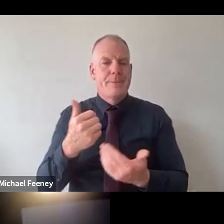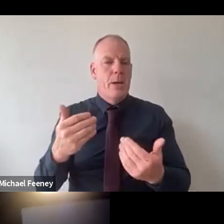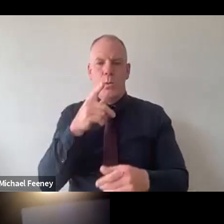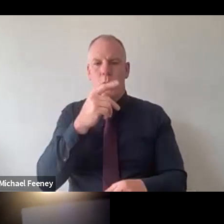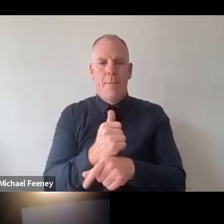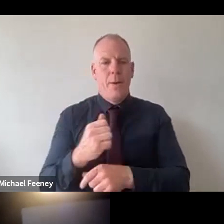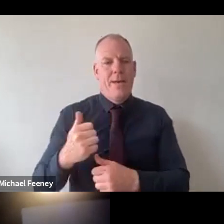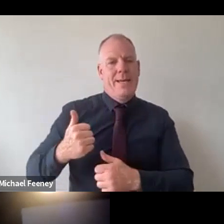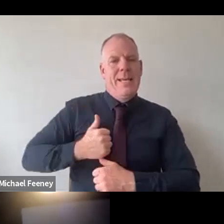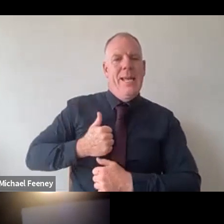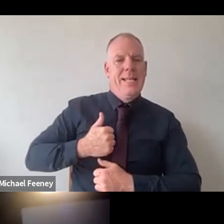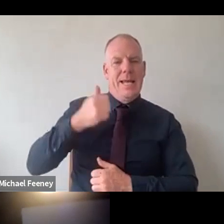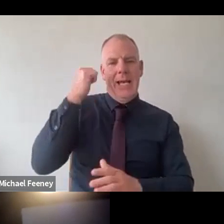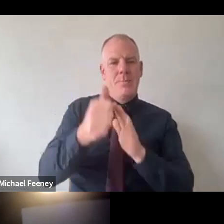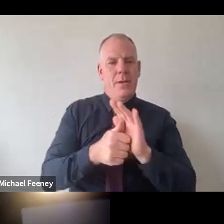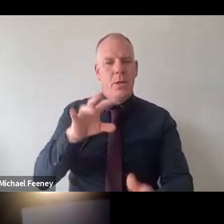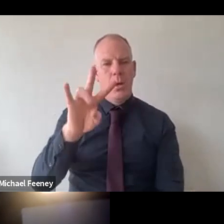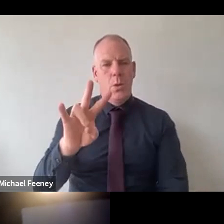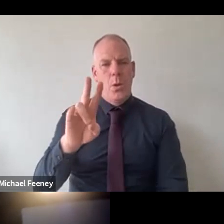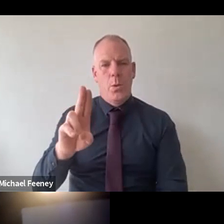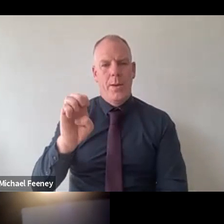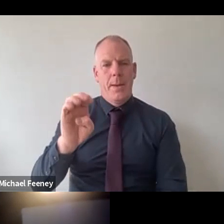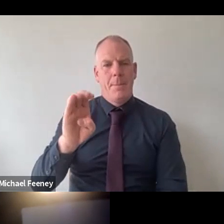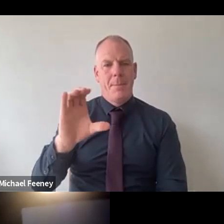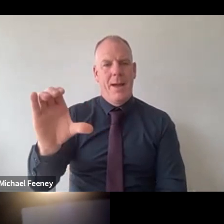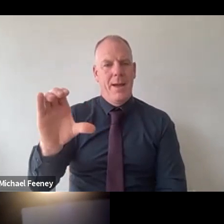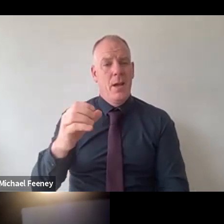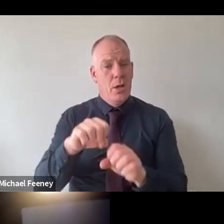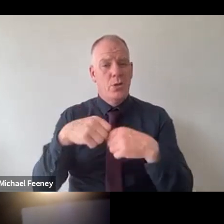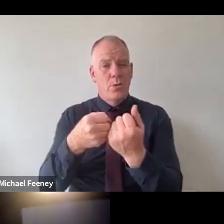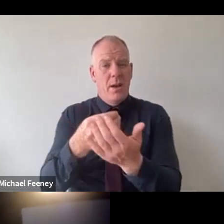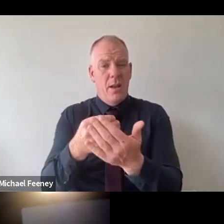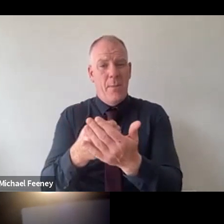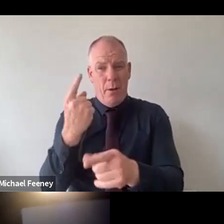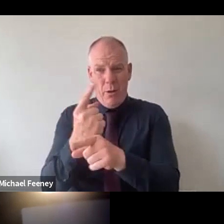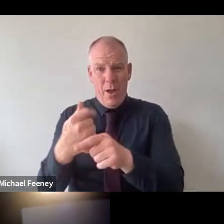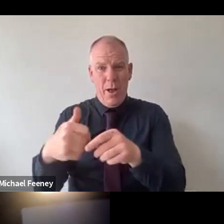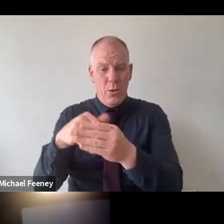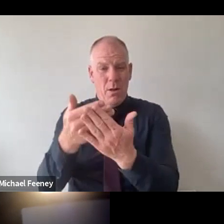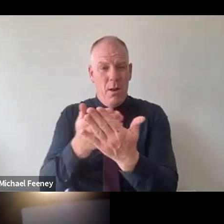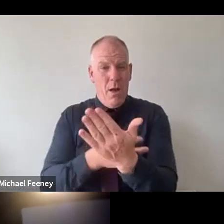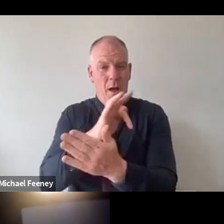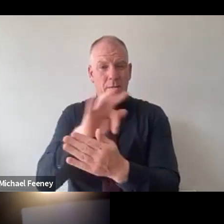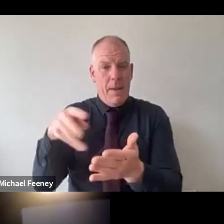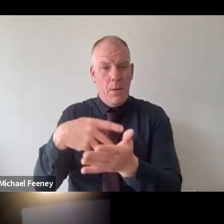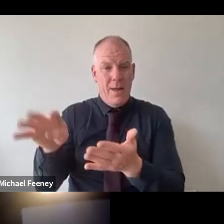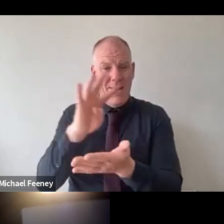for example, the socioeconomic status ground has been in the legislation since 1975. And many provinces also